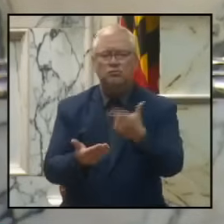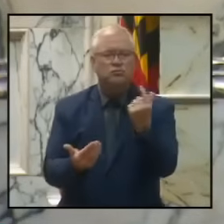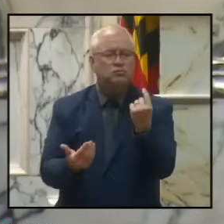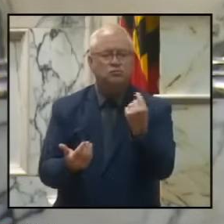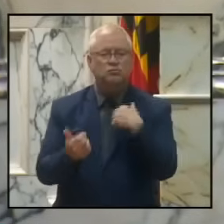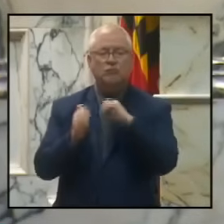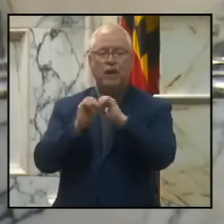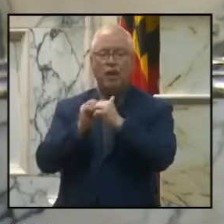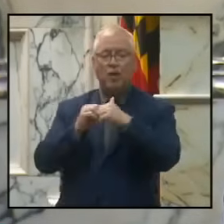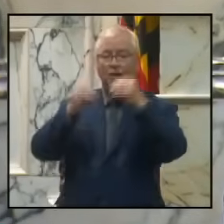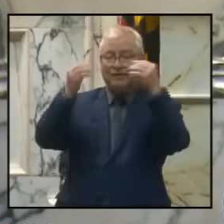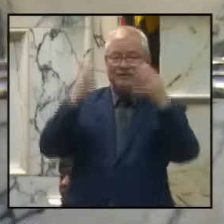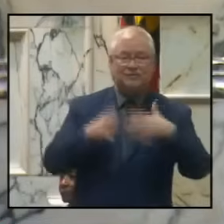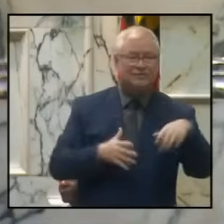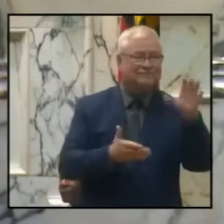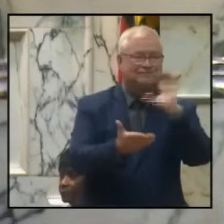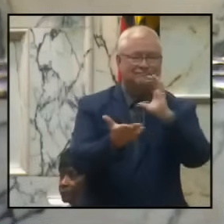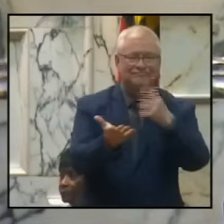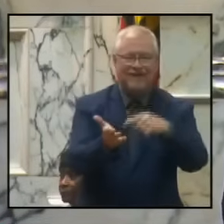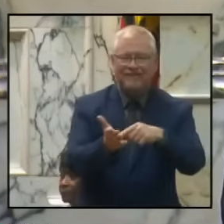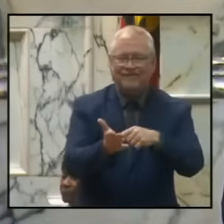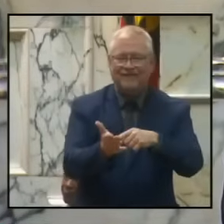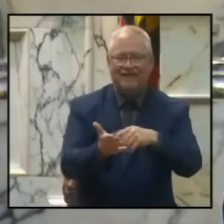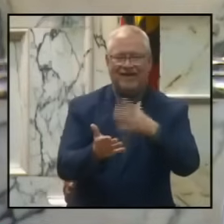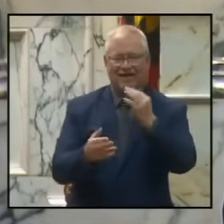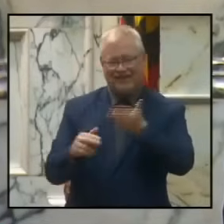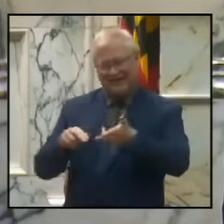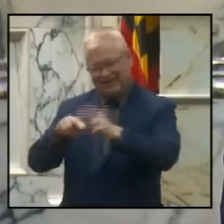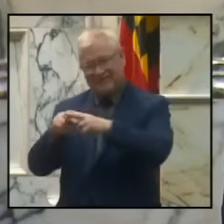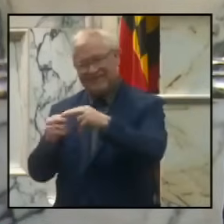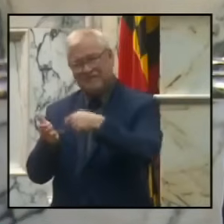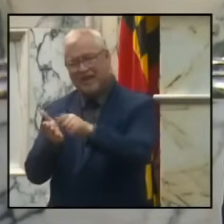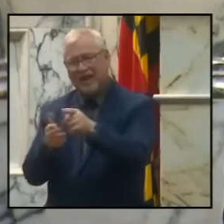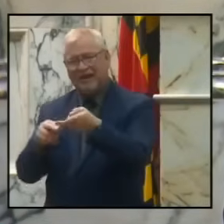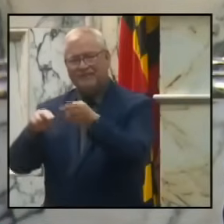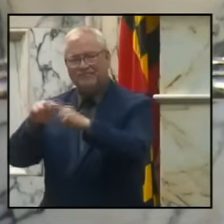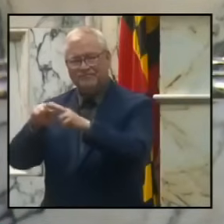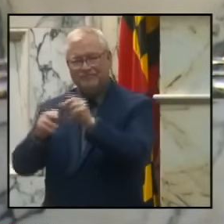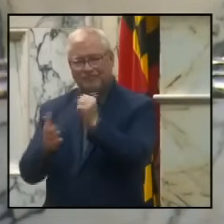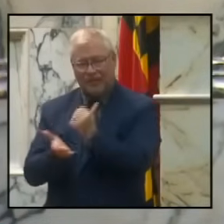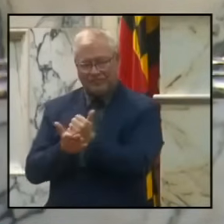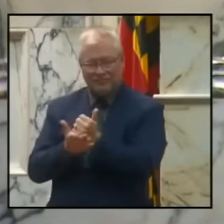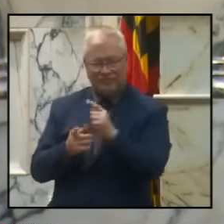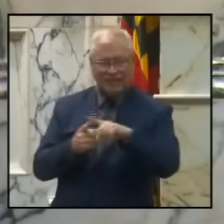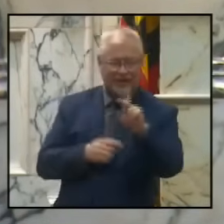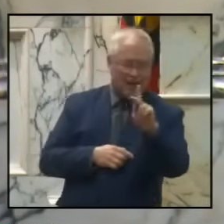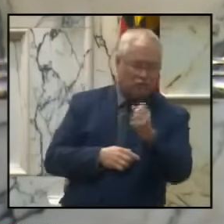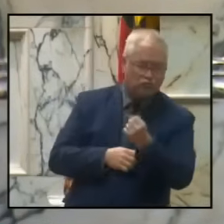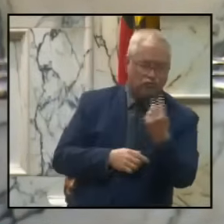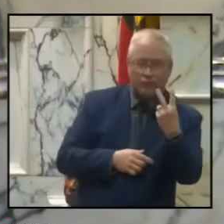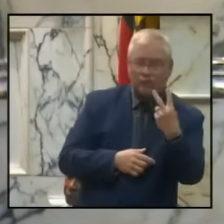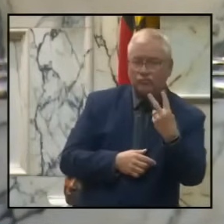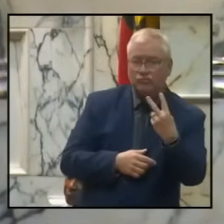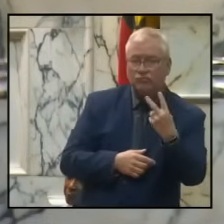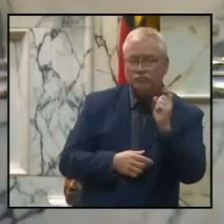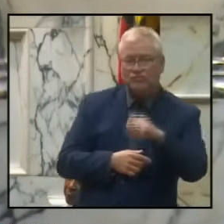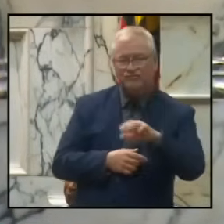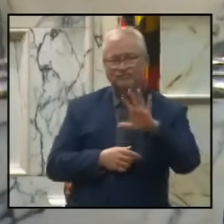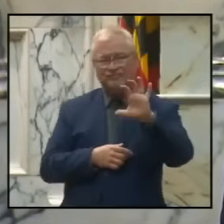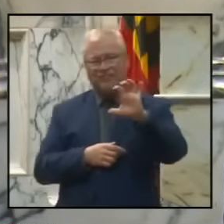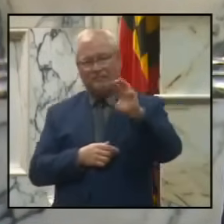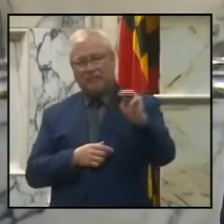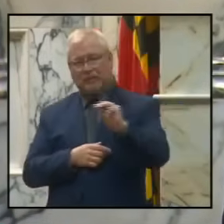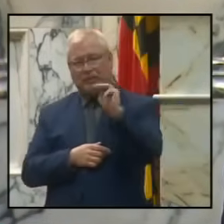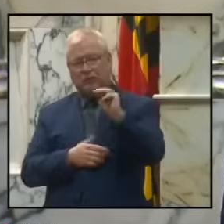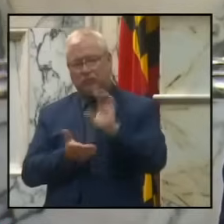and increasing funding for K-12 schools by $550 million, the largest investment in public education